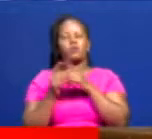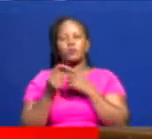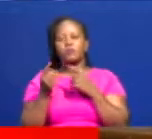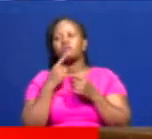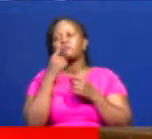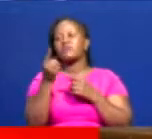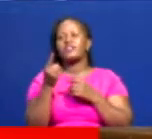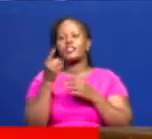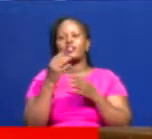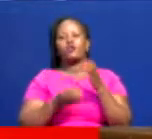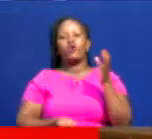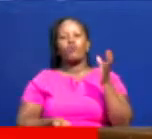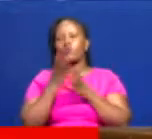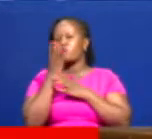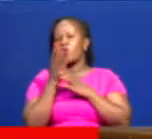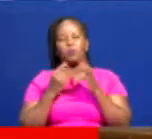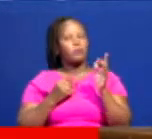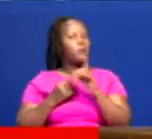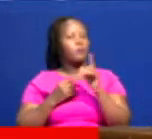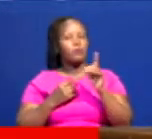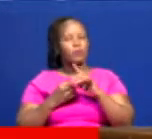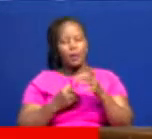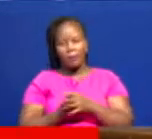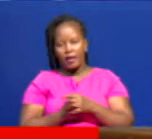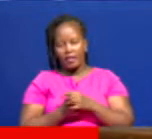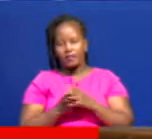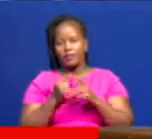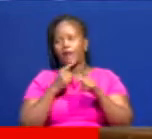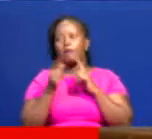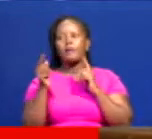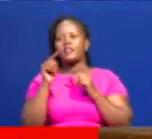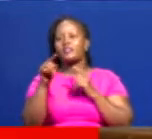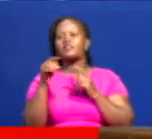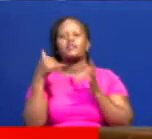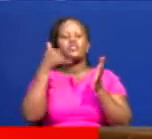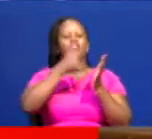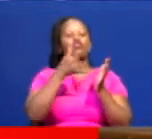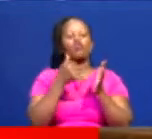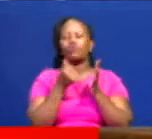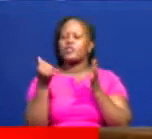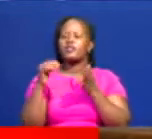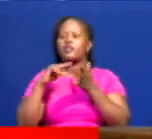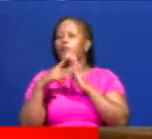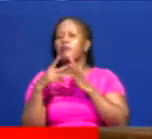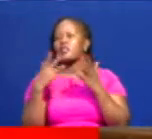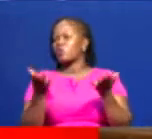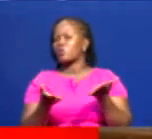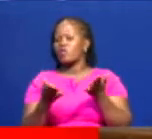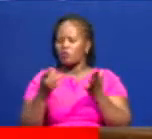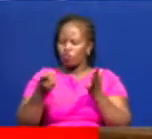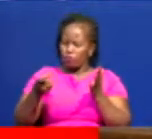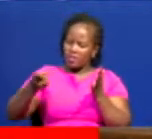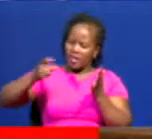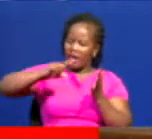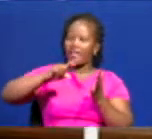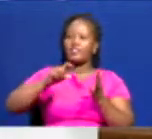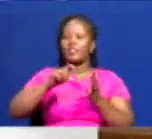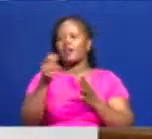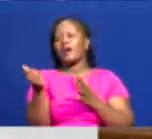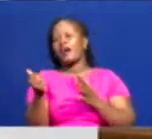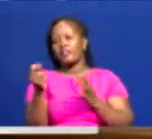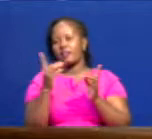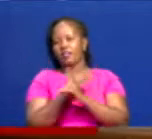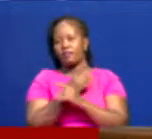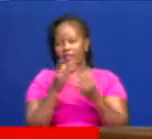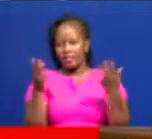will form the Appropriations Act. What is to be included is to be added on to something else. And so